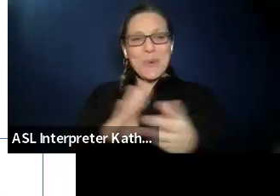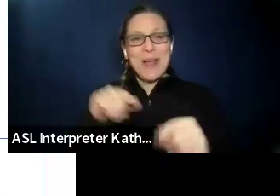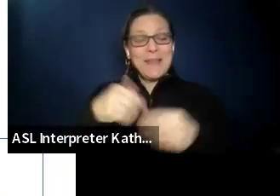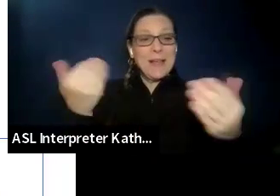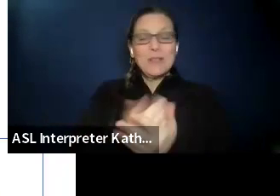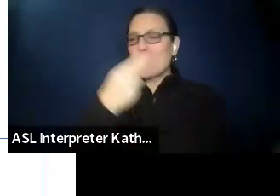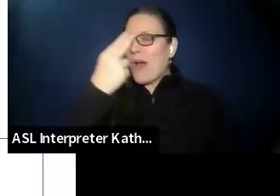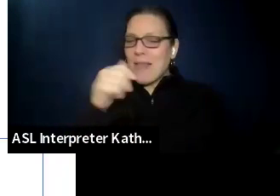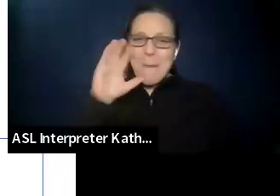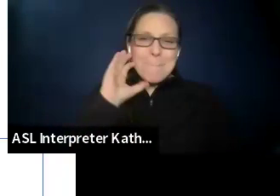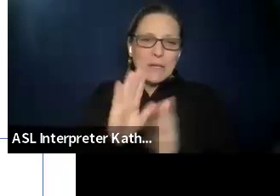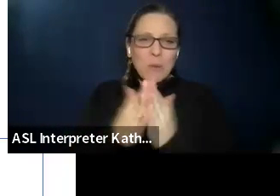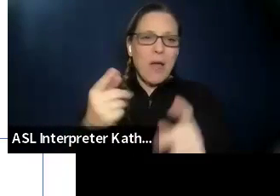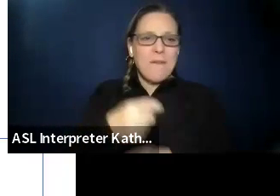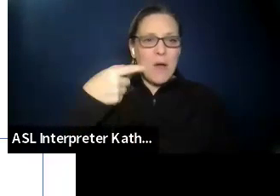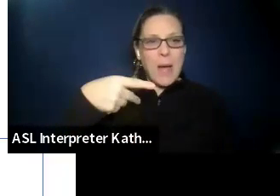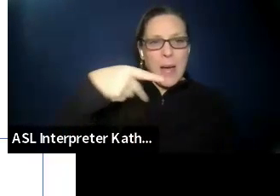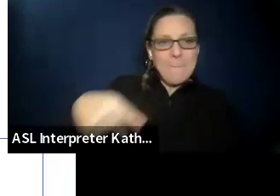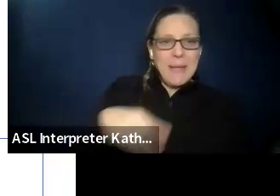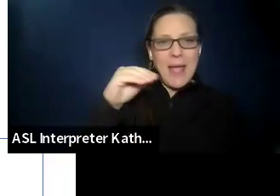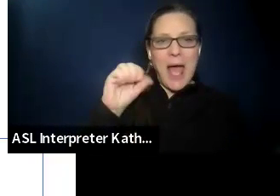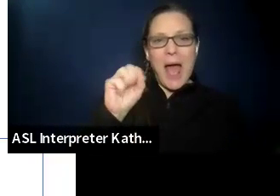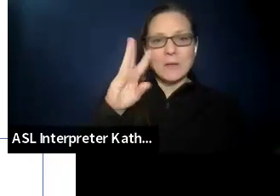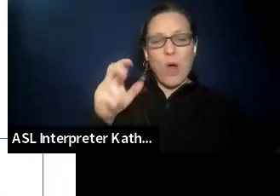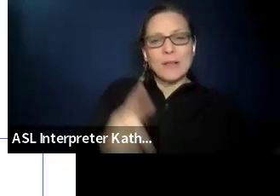new hilarious picture book from Pete Oswald.